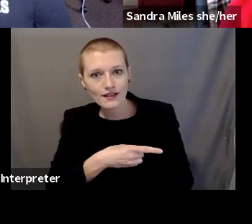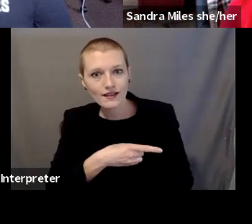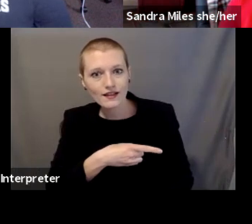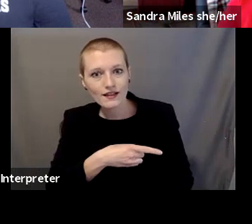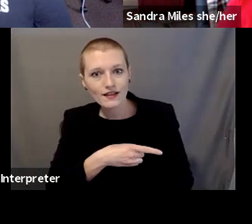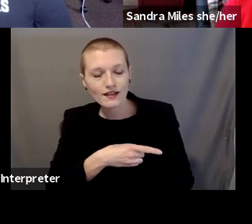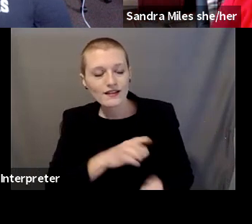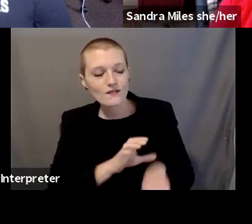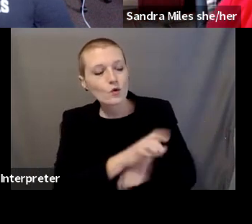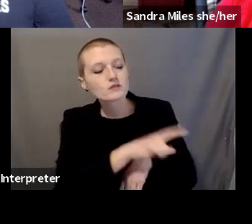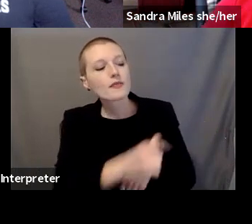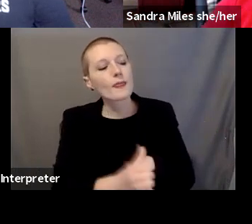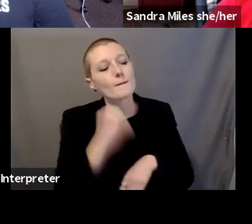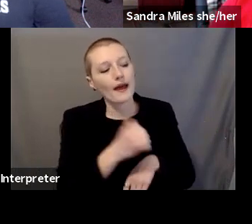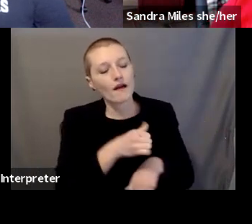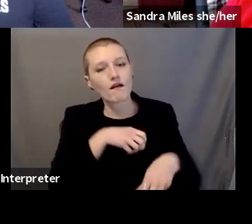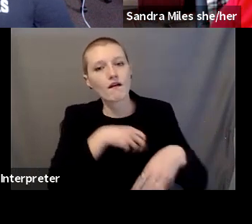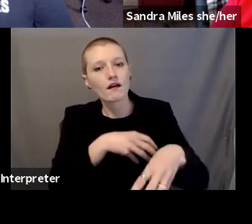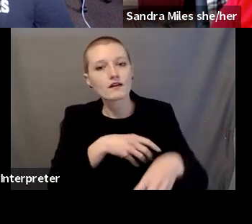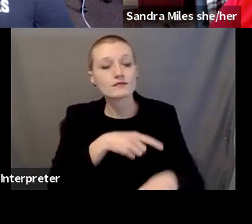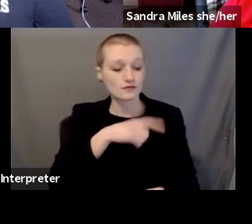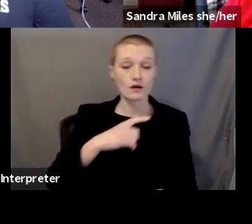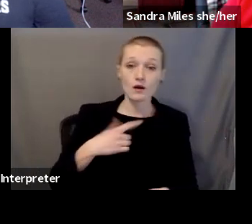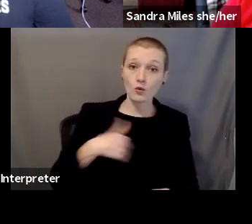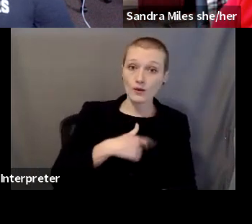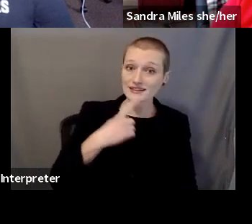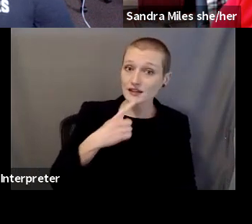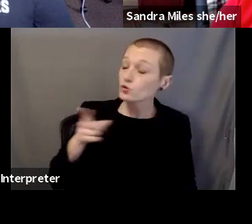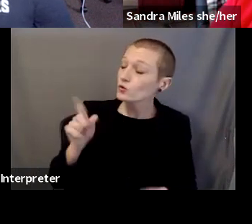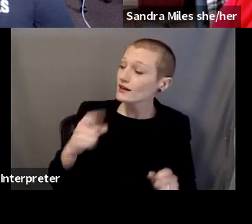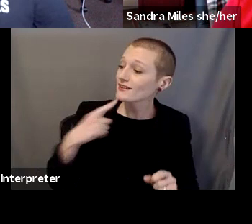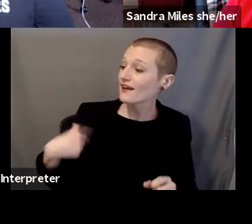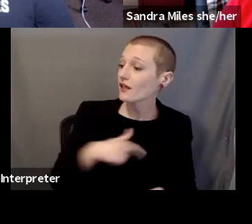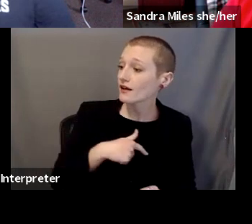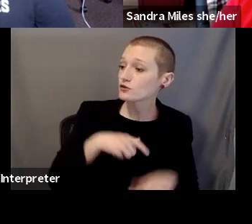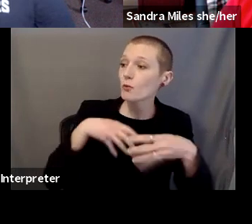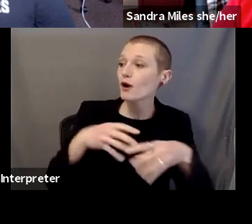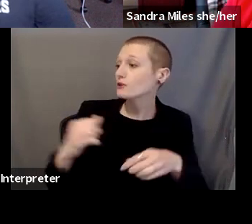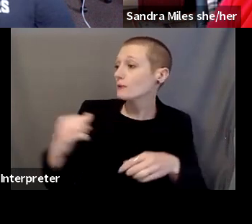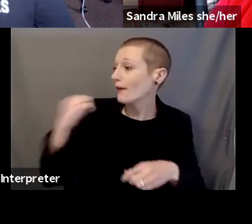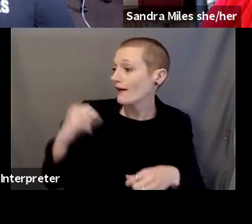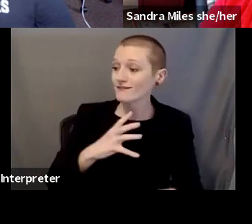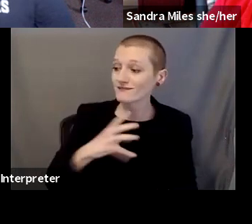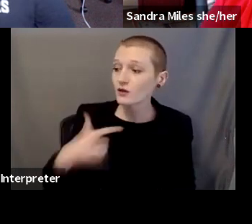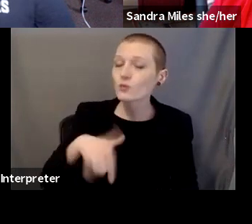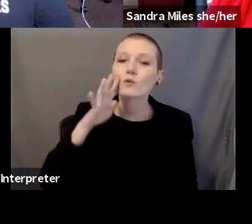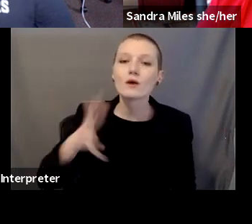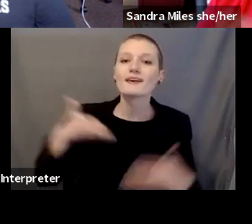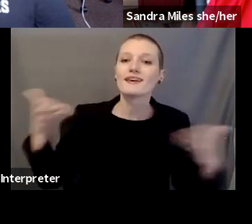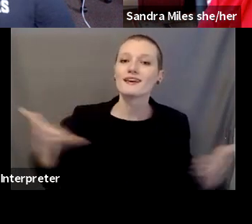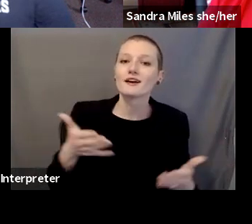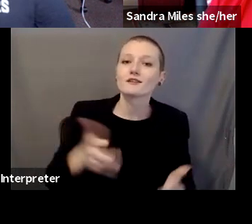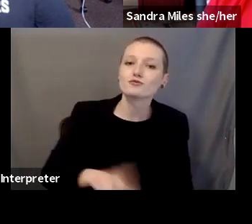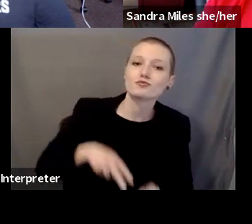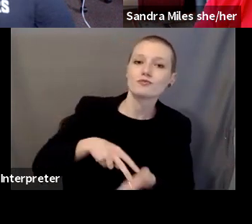in the back, they said, you can tell us to march wherever you want, but we will be here and we are going to stand up for our rights. And so there is